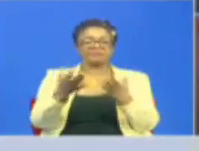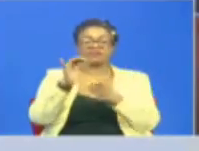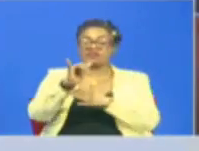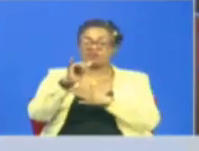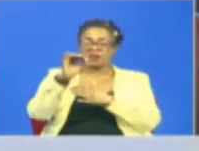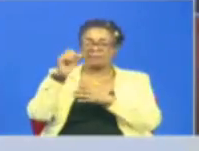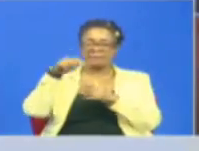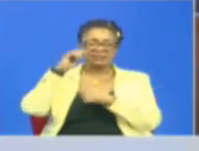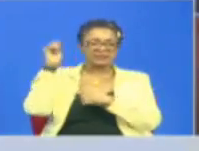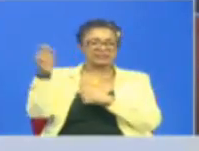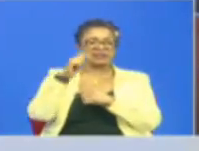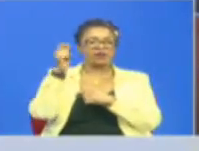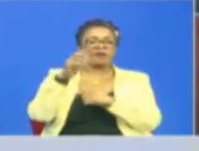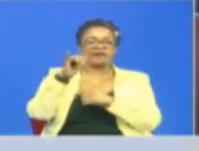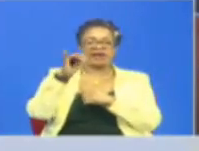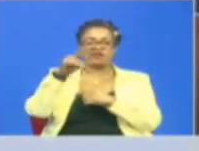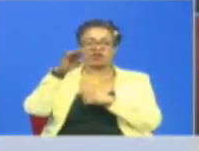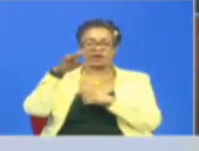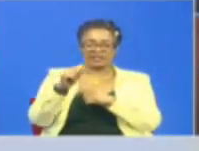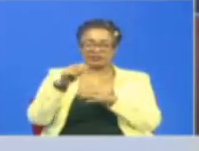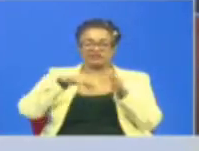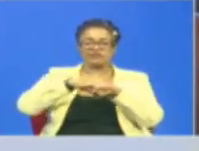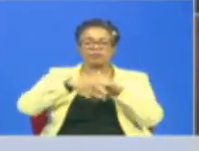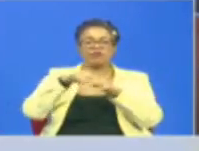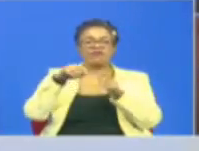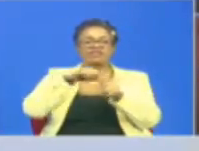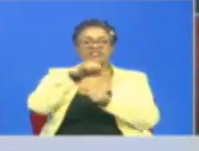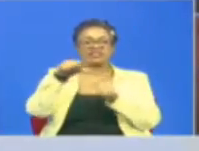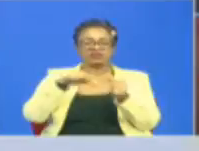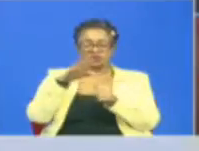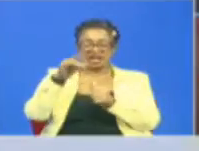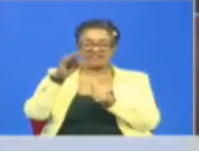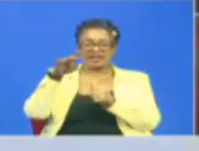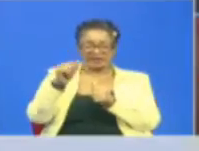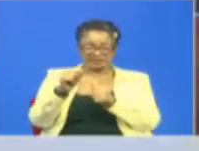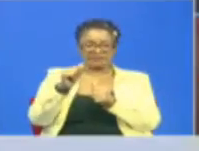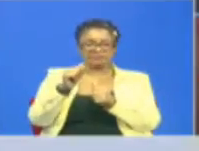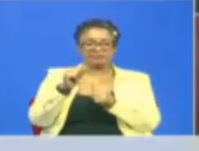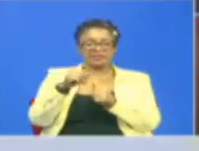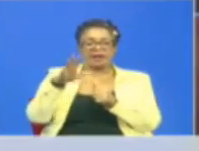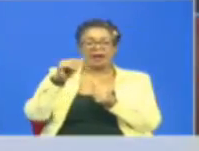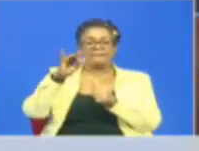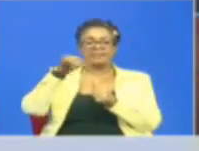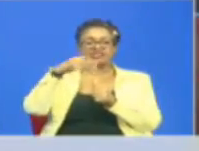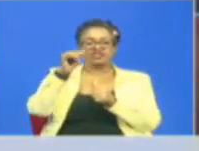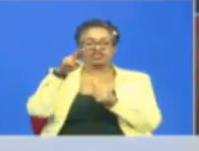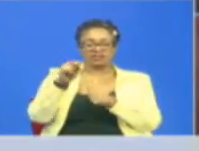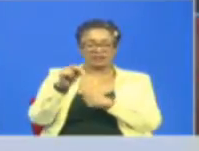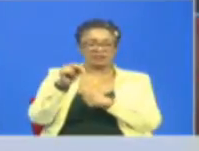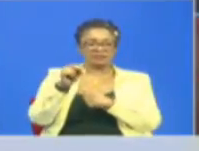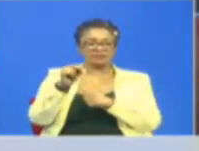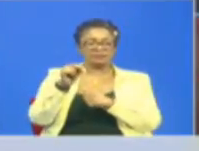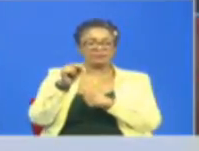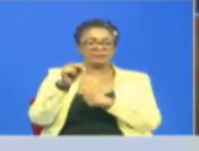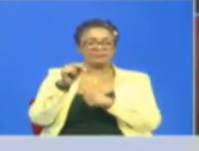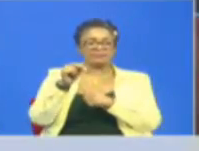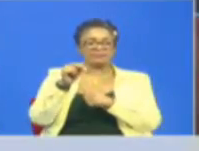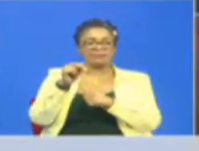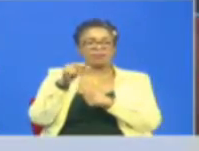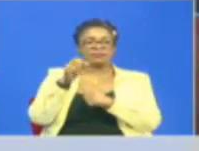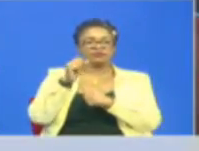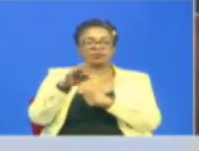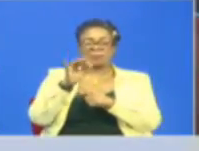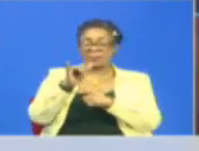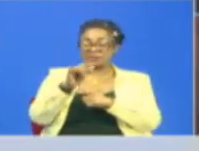presidency of the Ivorian Football Federation, that's FIF, in Abidjan, promising to contribute to the, quote,